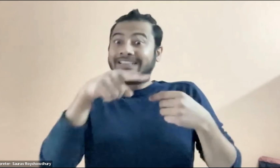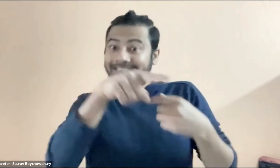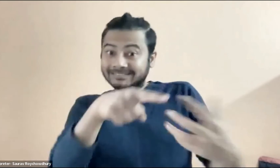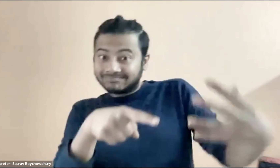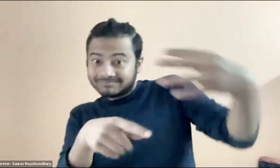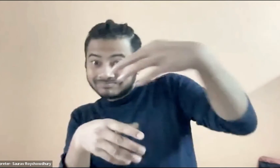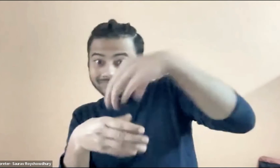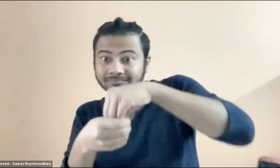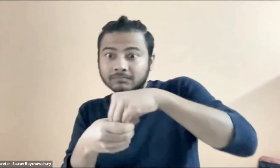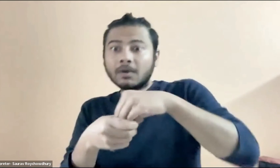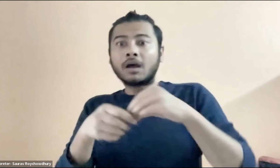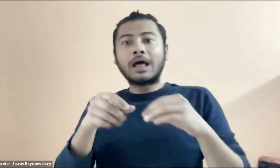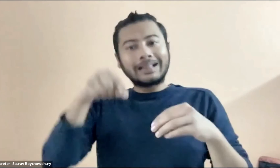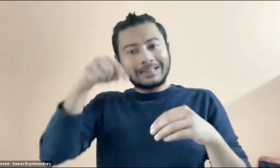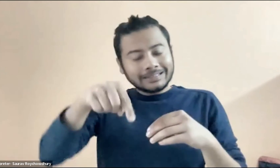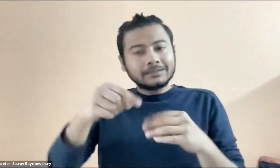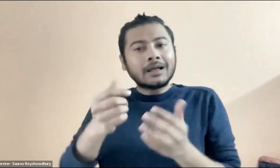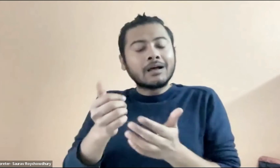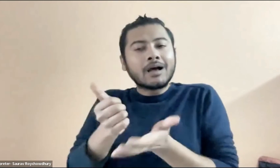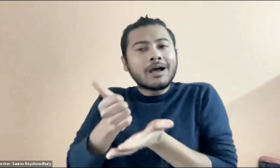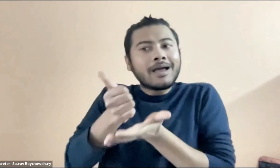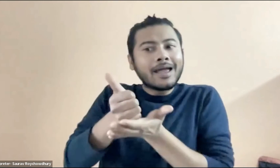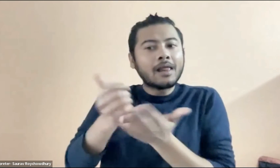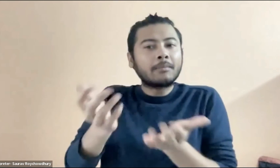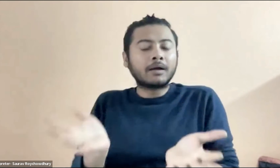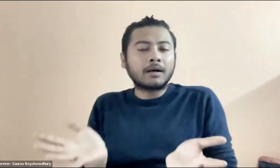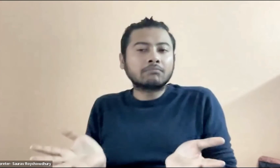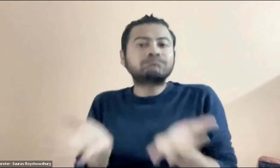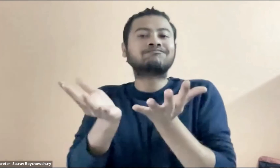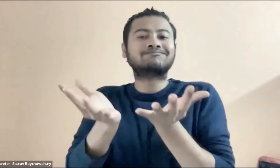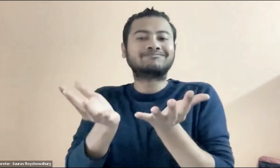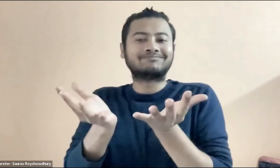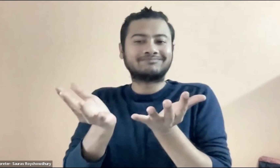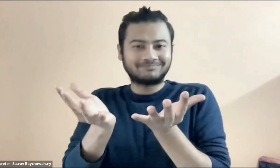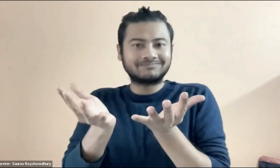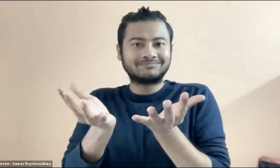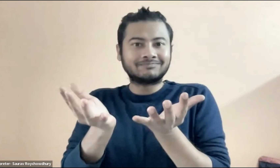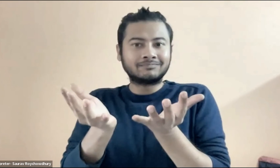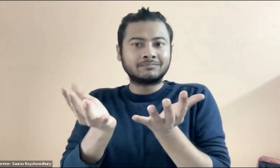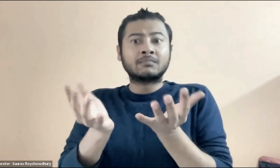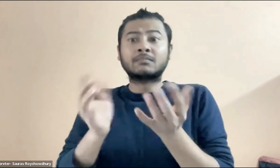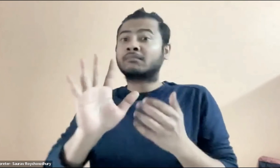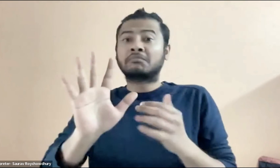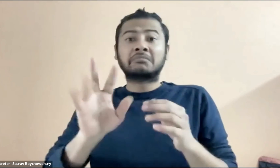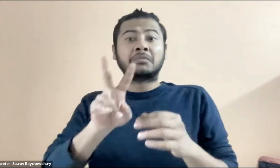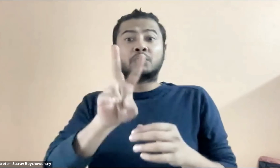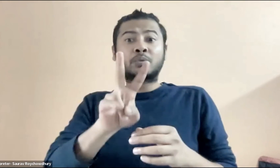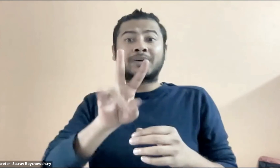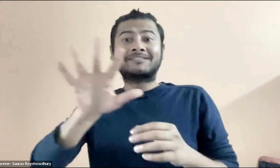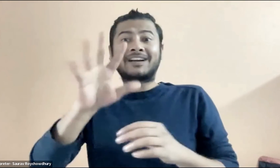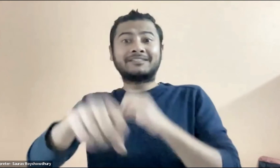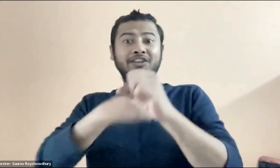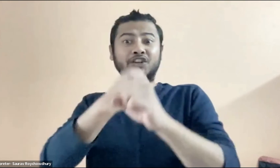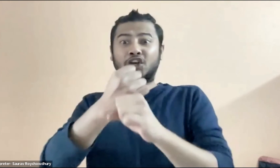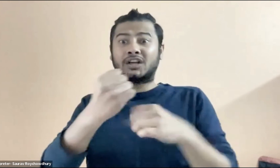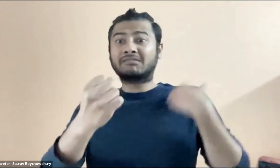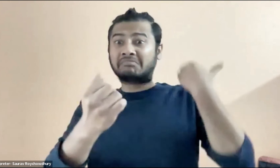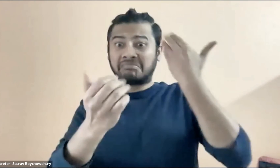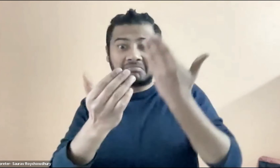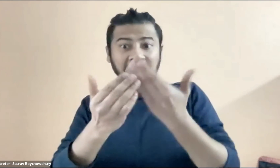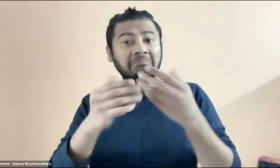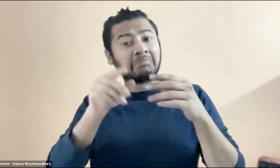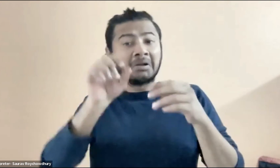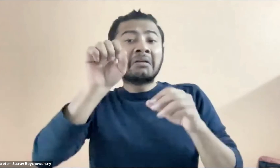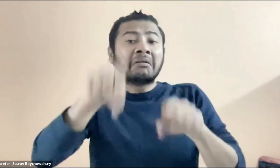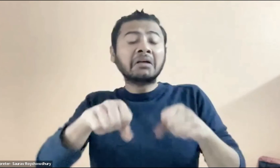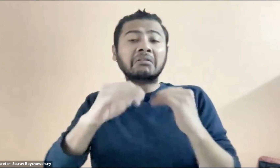an additional push. Because otherwise we can do things that we have been doing for the last 25 years, but